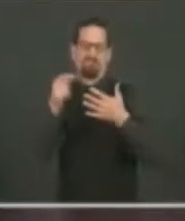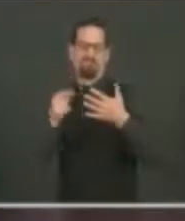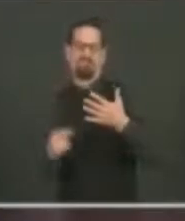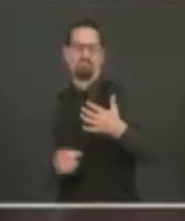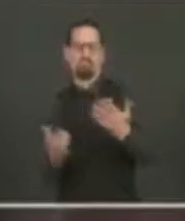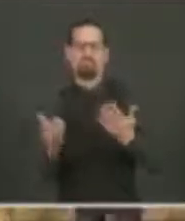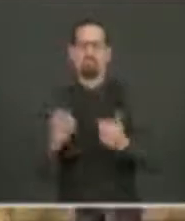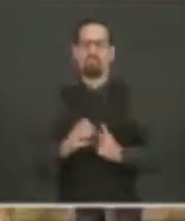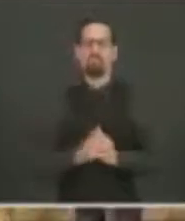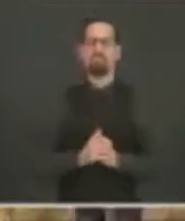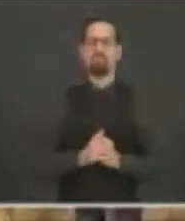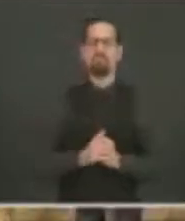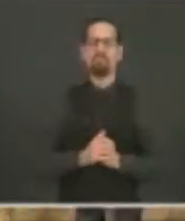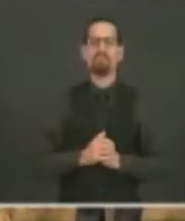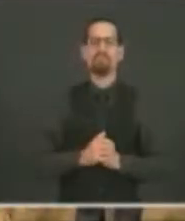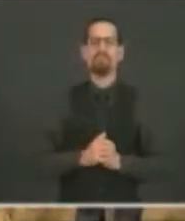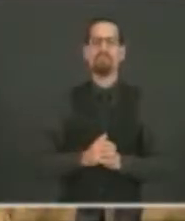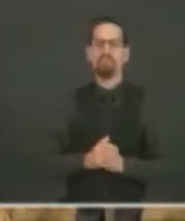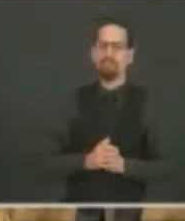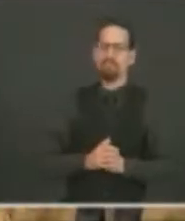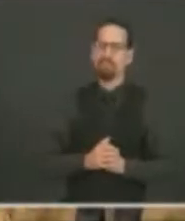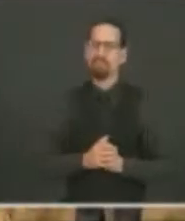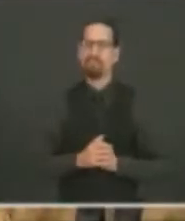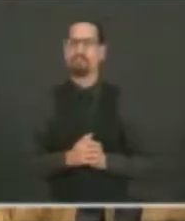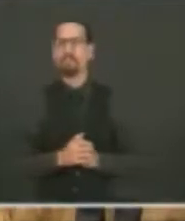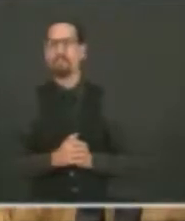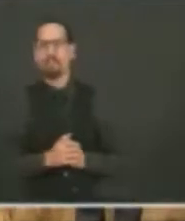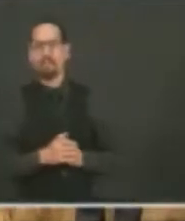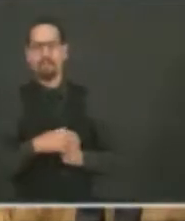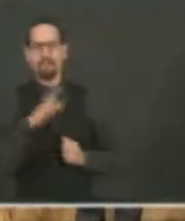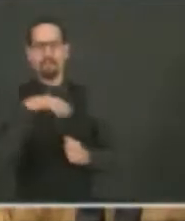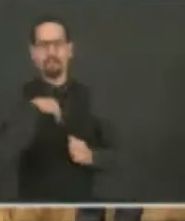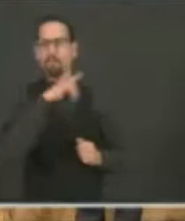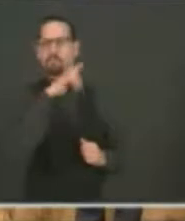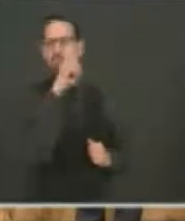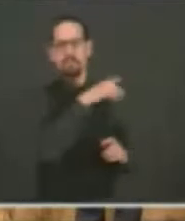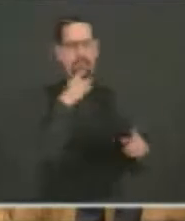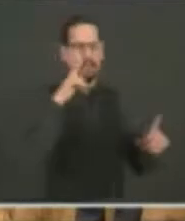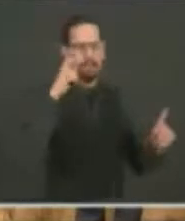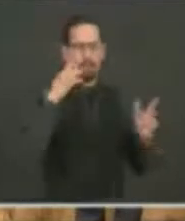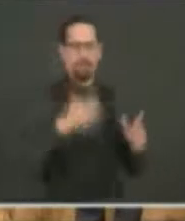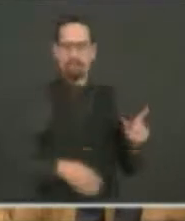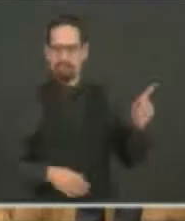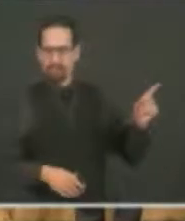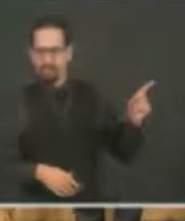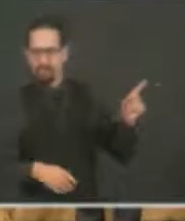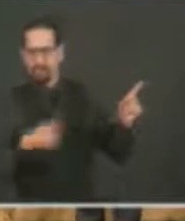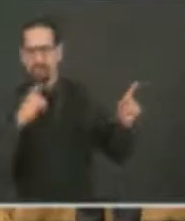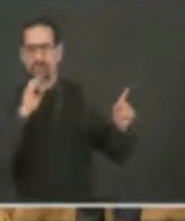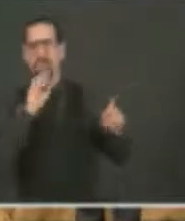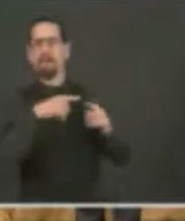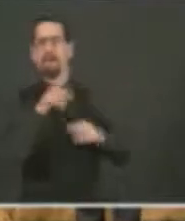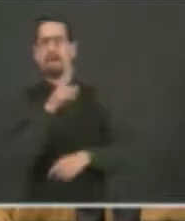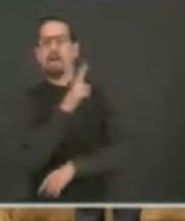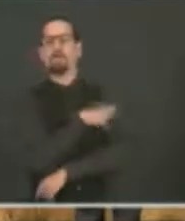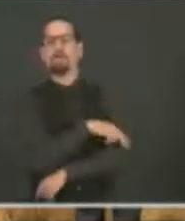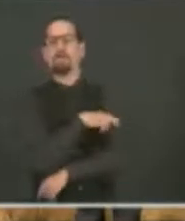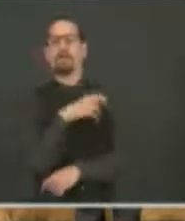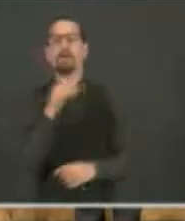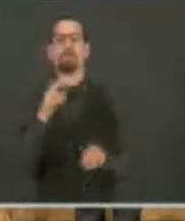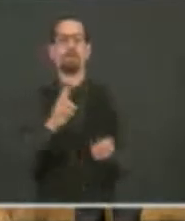Tanya Signori from the Rhode Island Echo to the governor. Regarding hospitals and regarding nursing